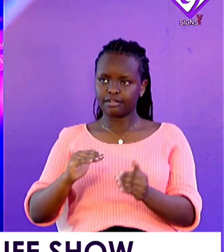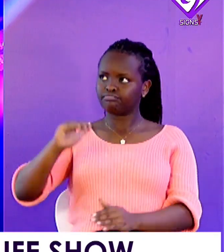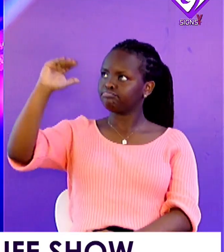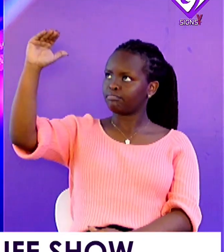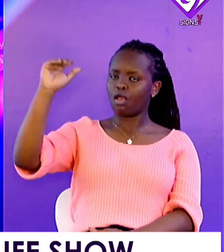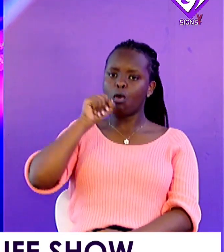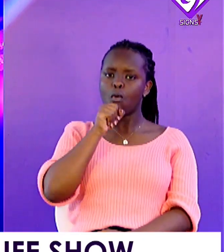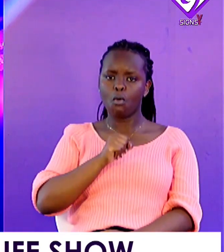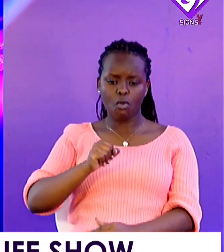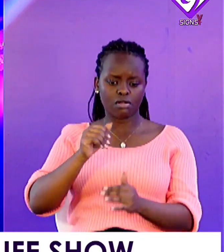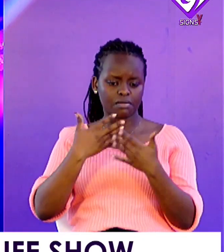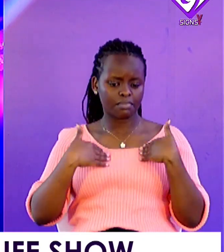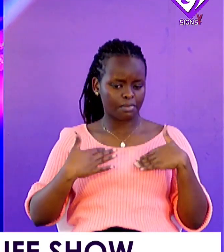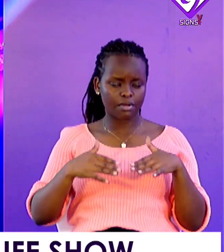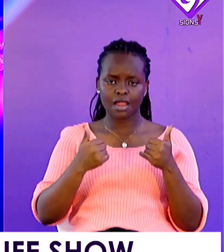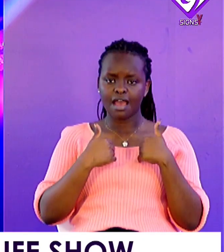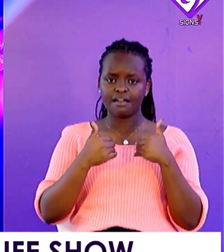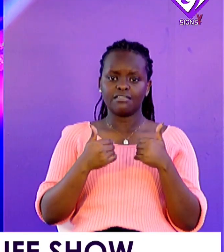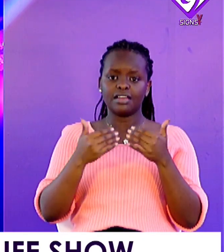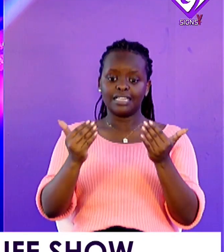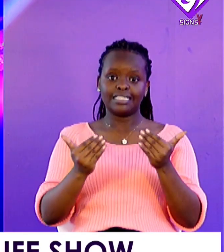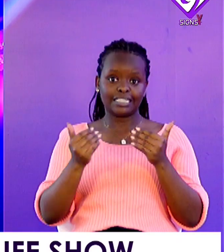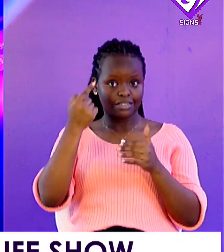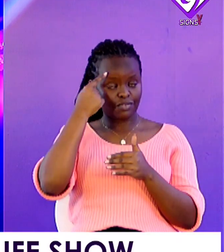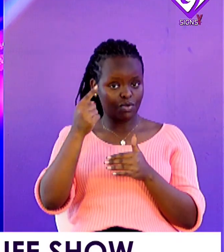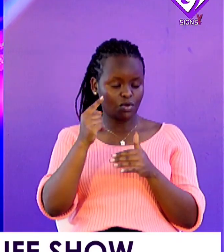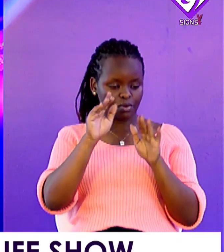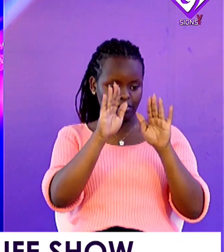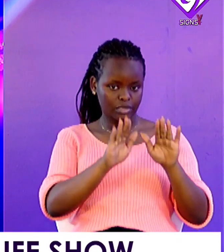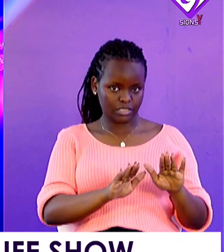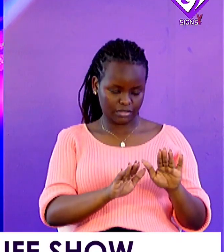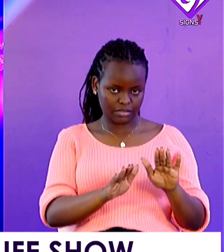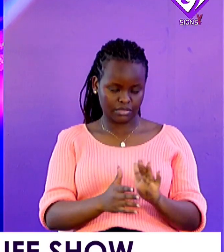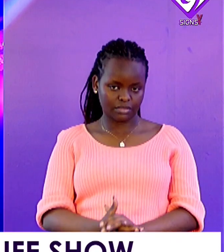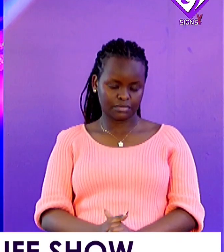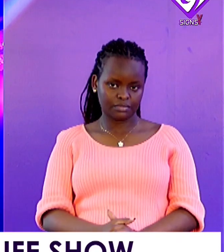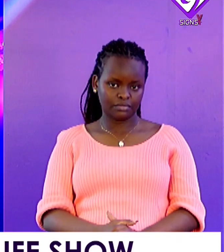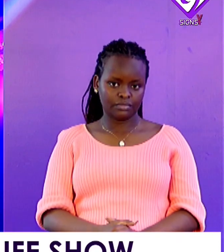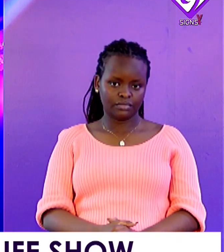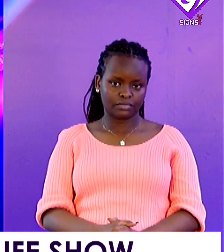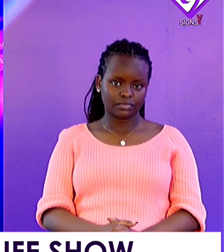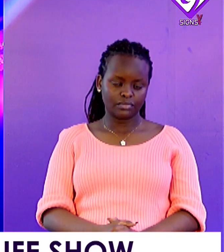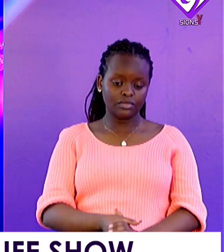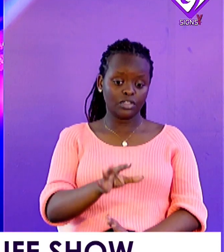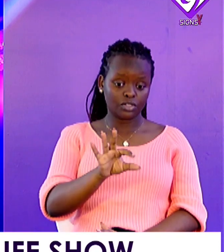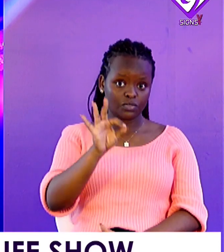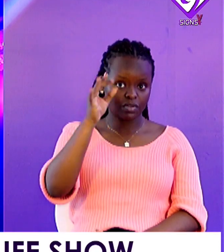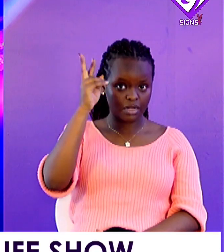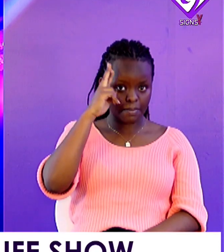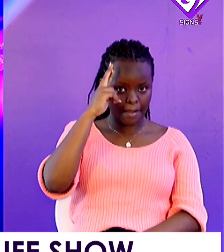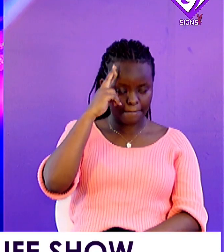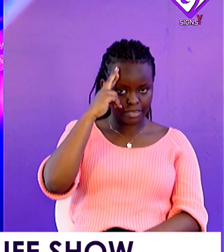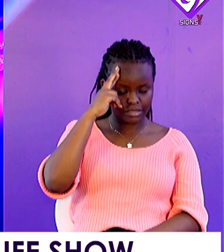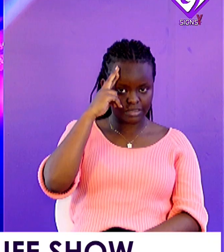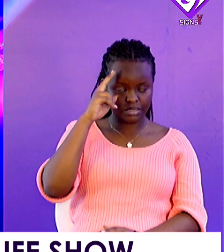mature people, there is a need for significance. There is a need to find purpose,